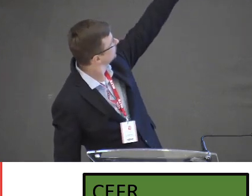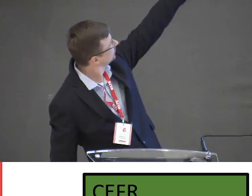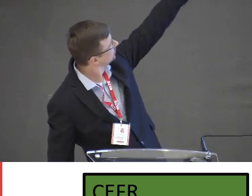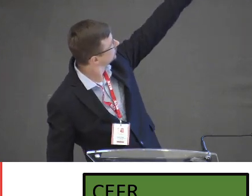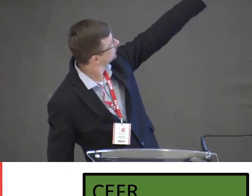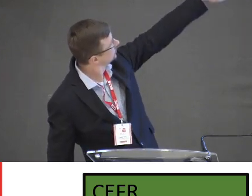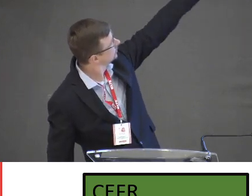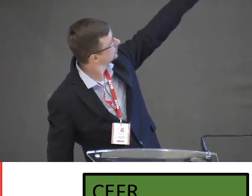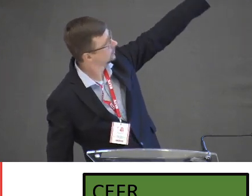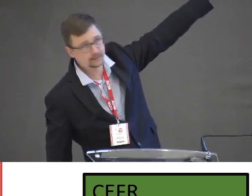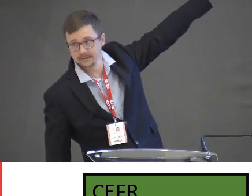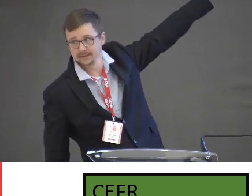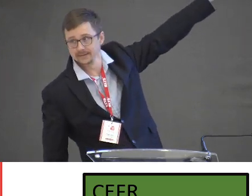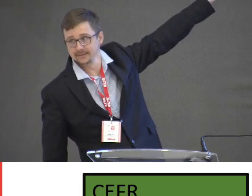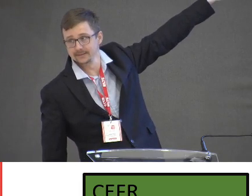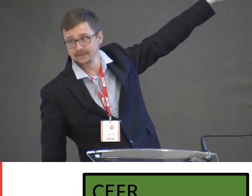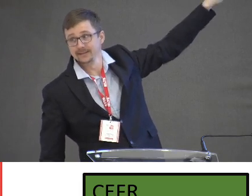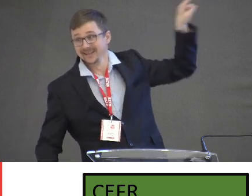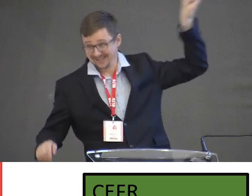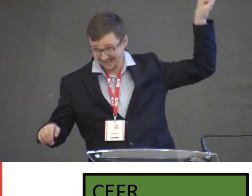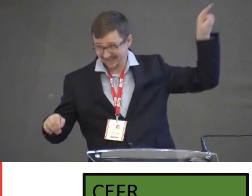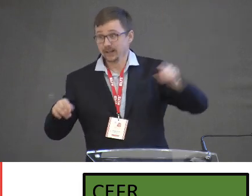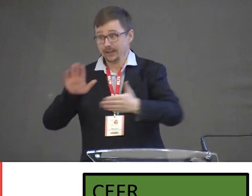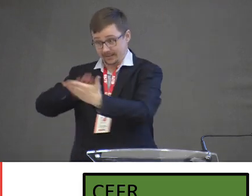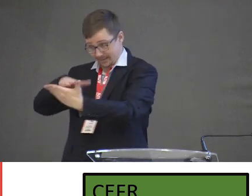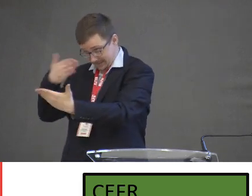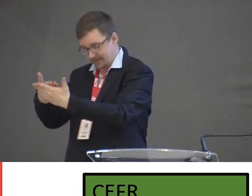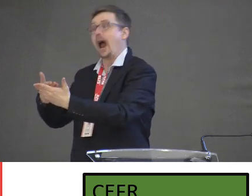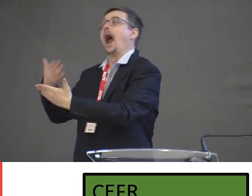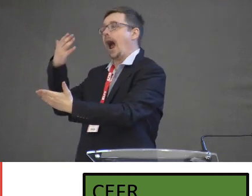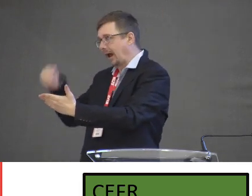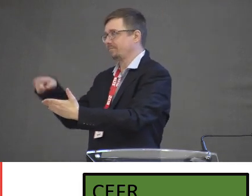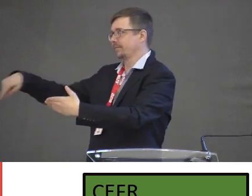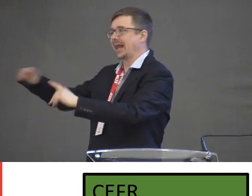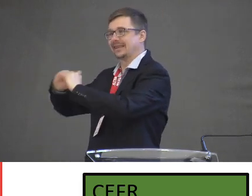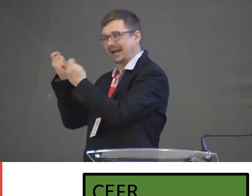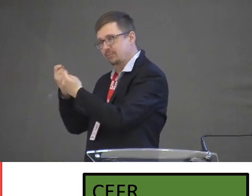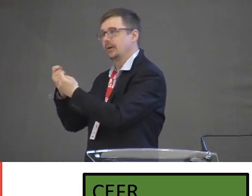In the green box, you see the CEFR translation for spoken Czech.